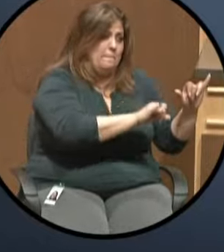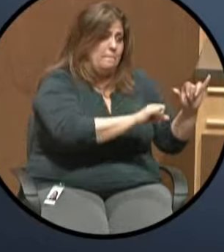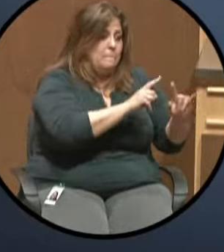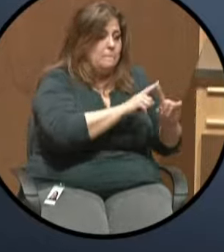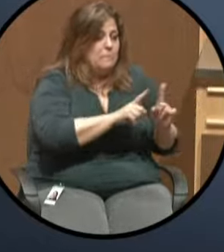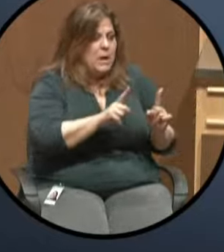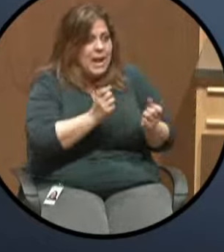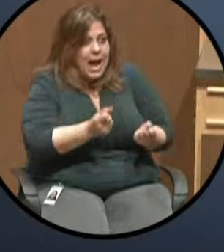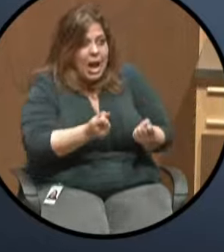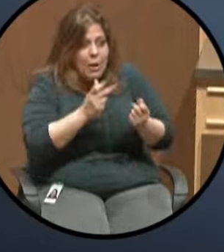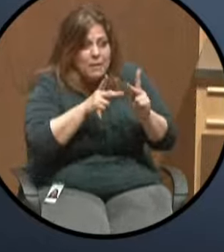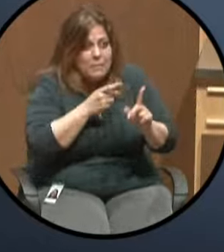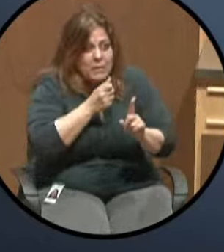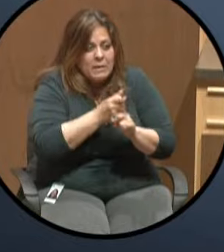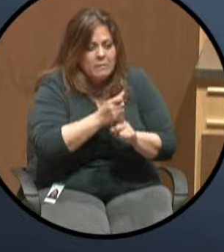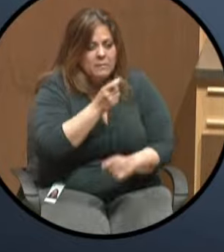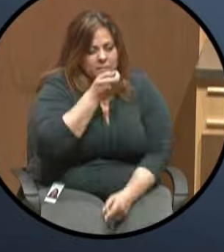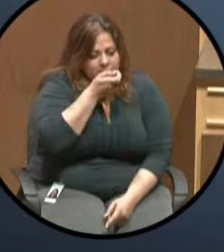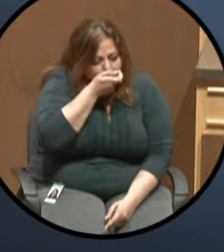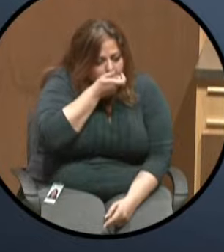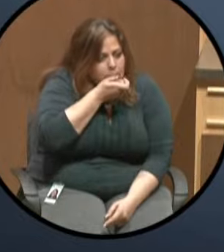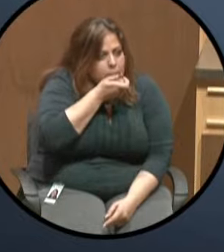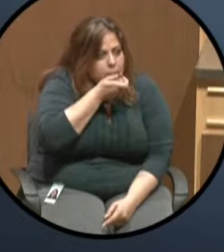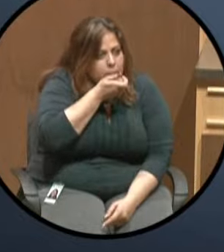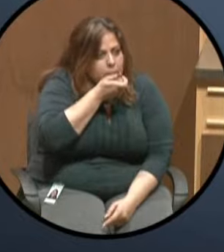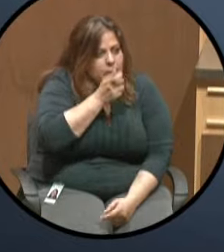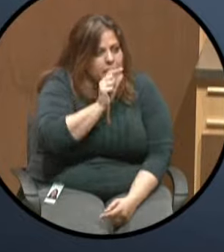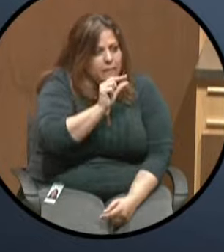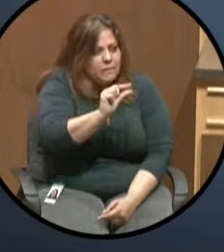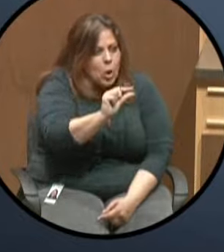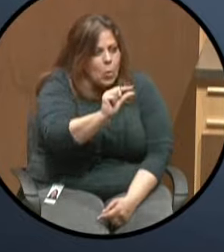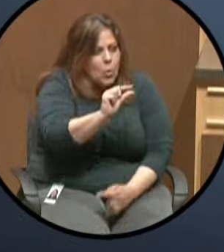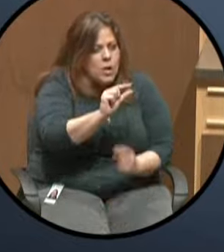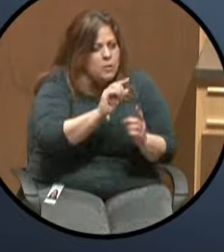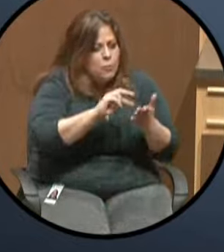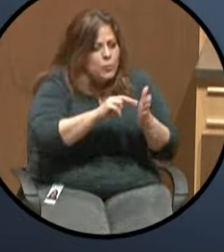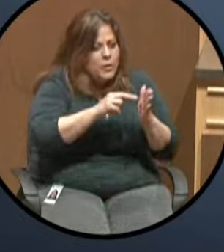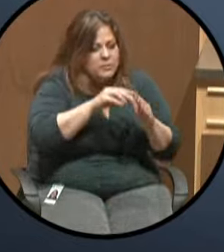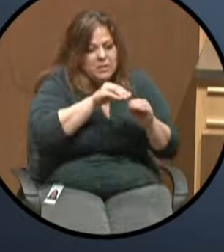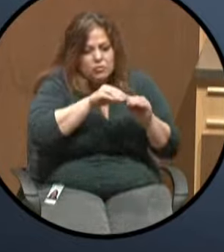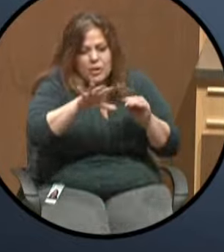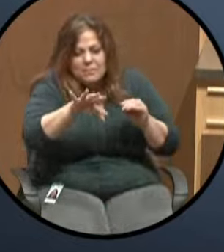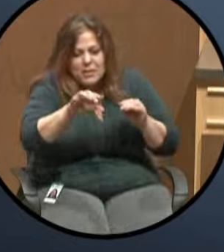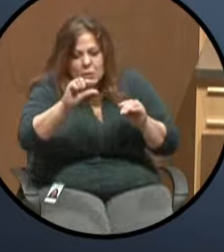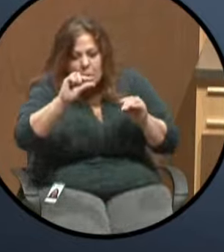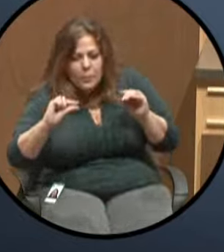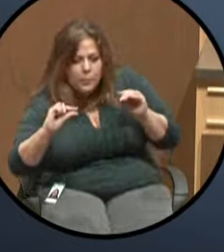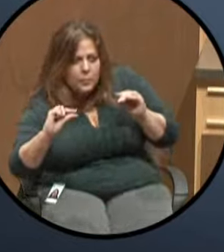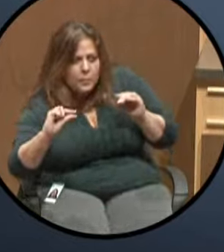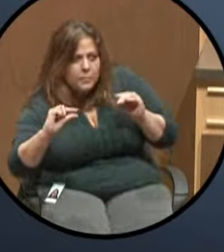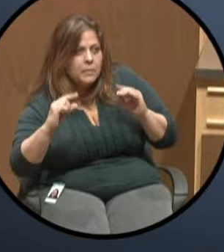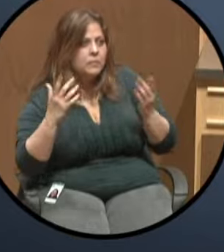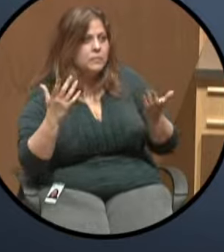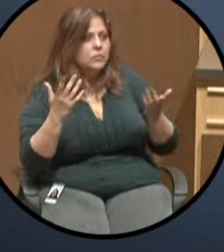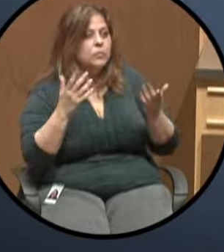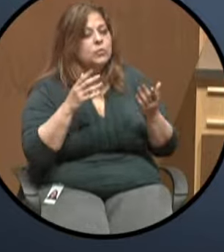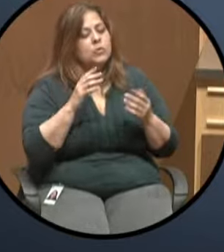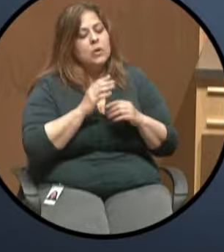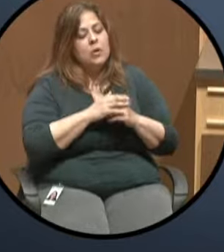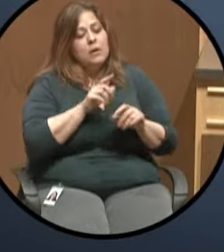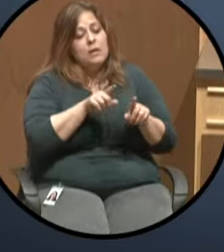and therefore the expectation is that transmission will decrease. Some of the other stuff that we're also seeing is that people who